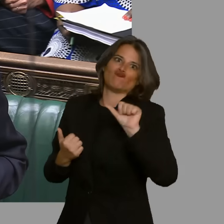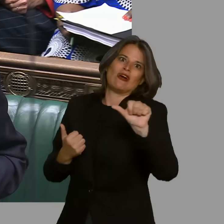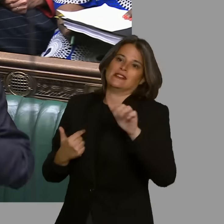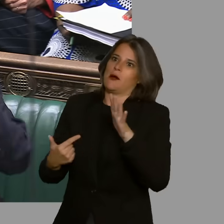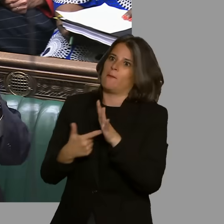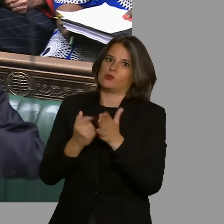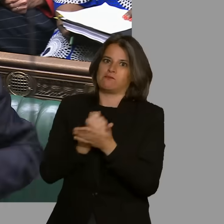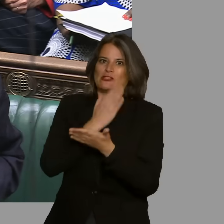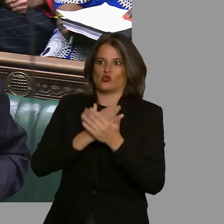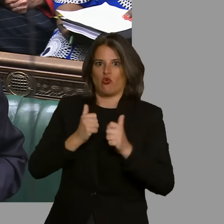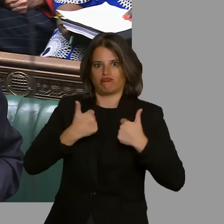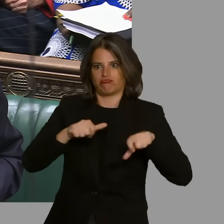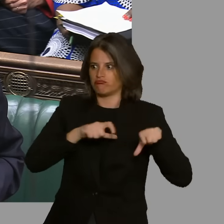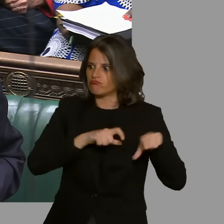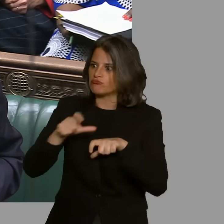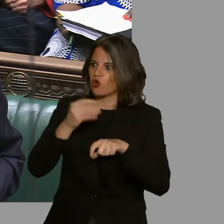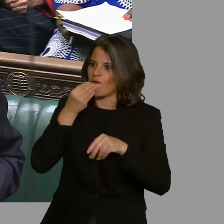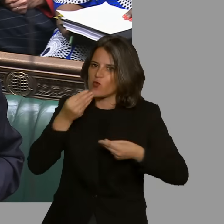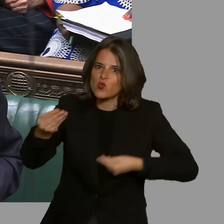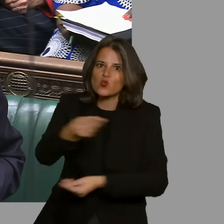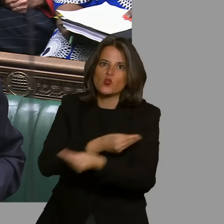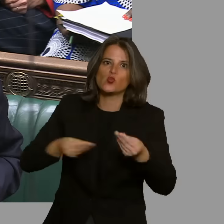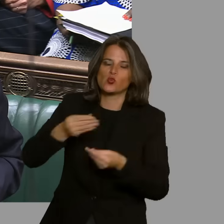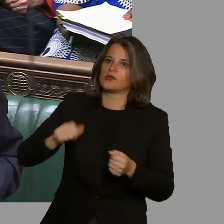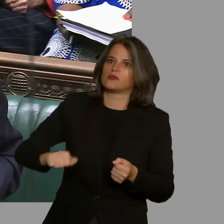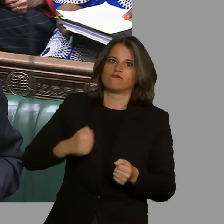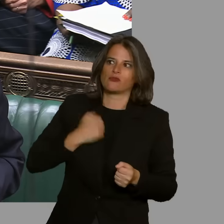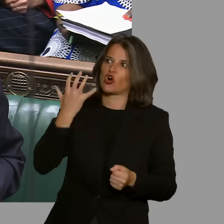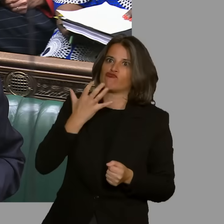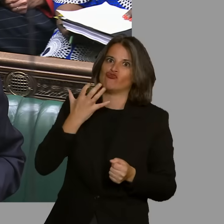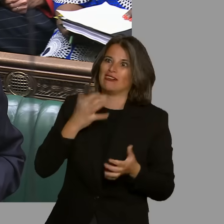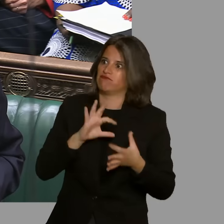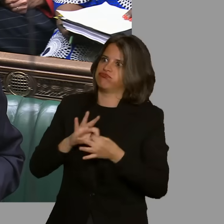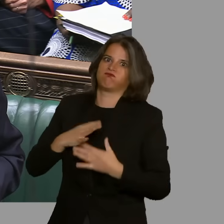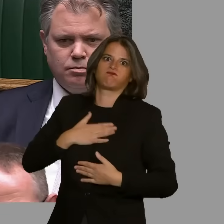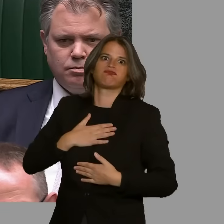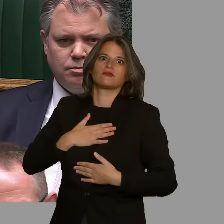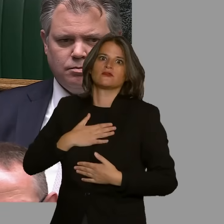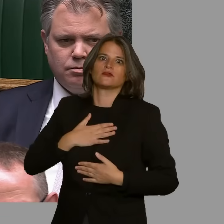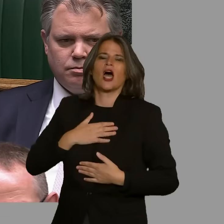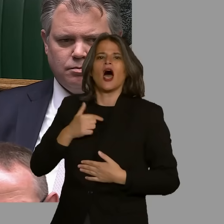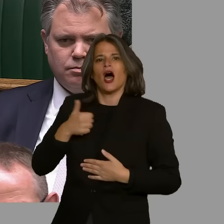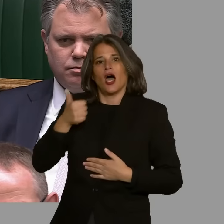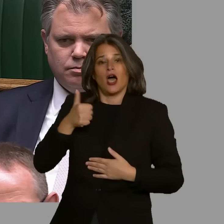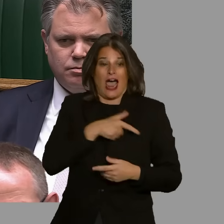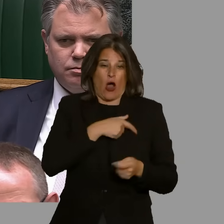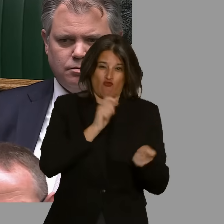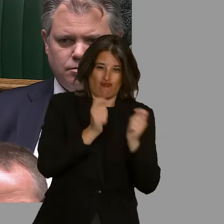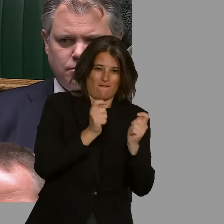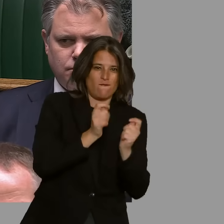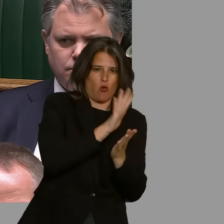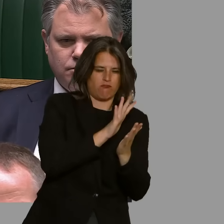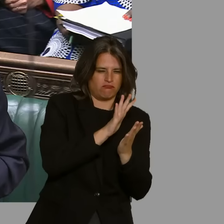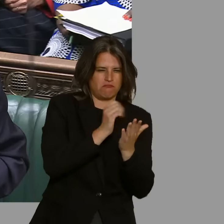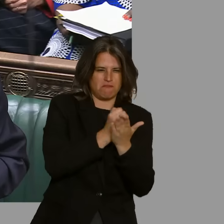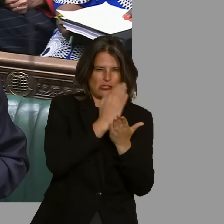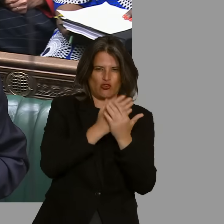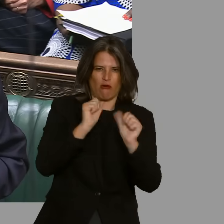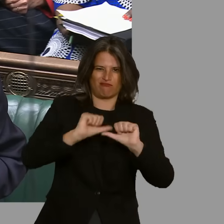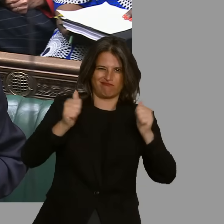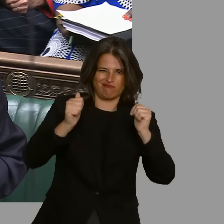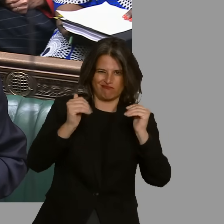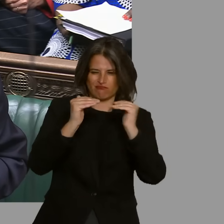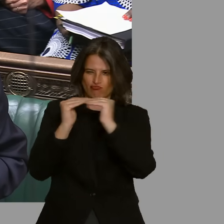that they rely on. I do thank him for drawing my attention to the report. He's right to do so. What really matters is increasing the